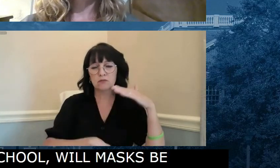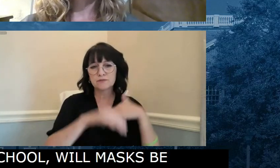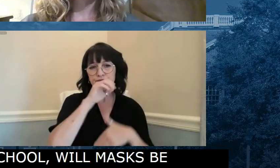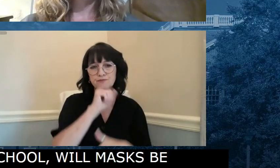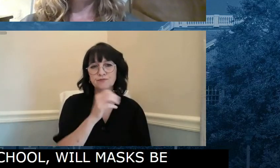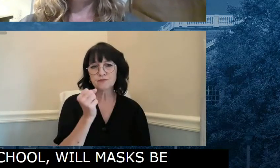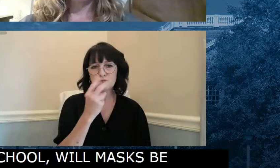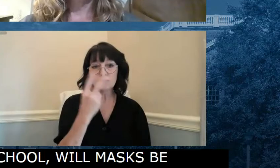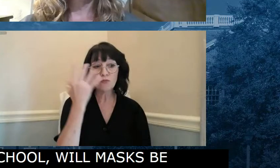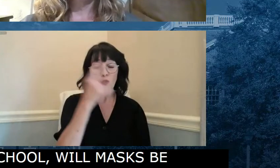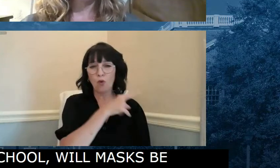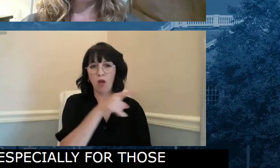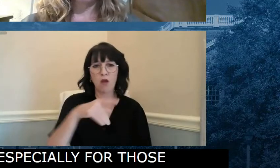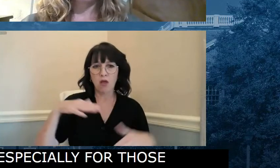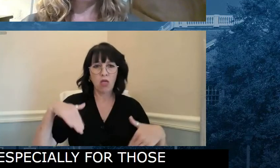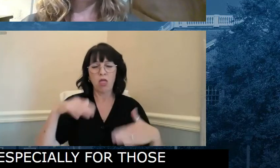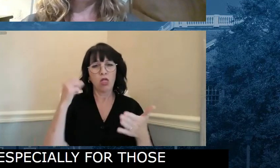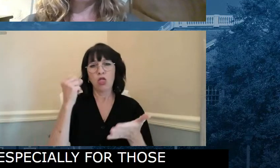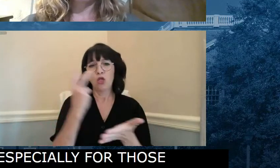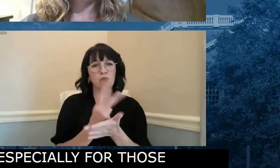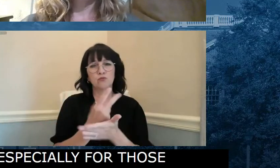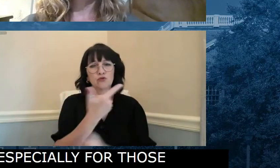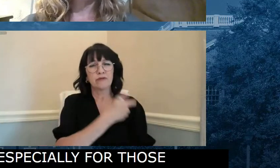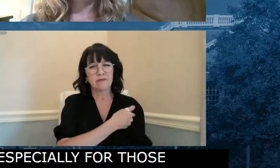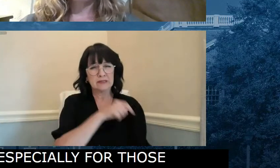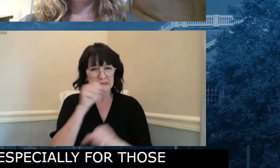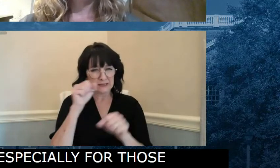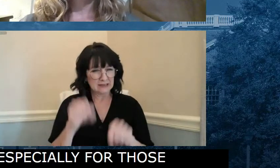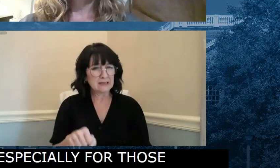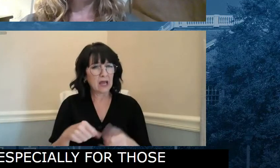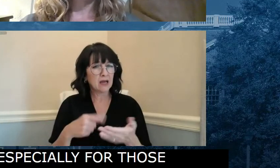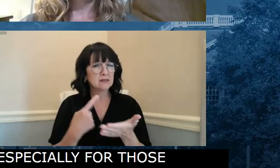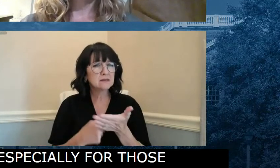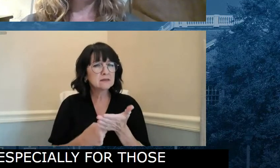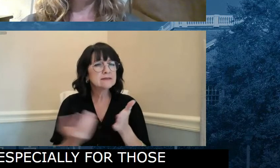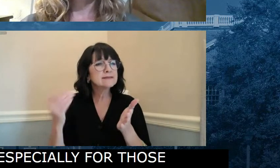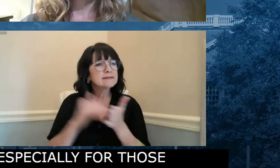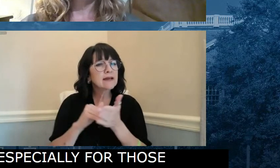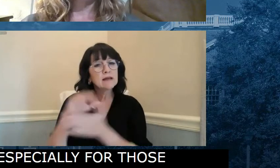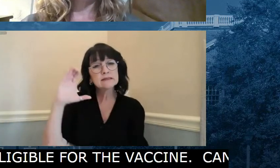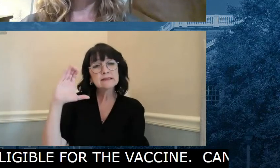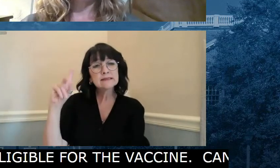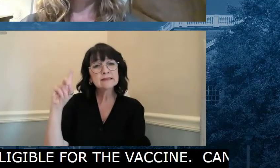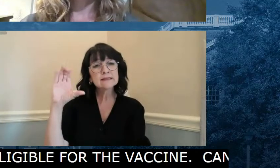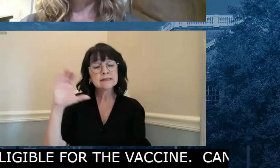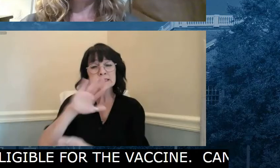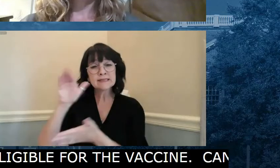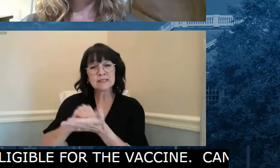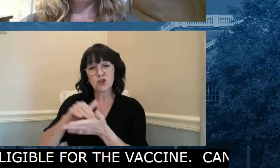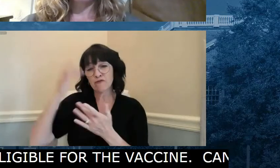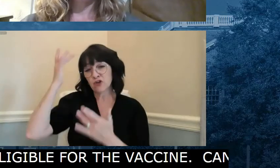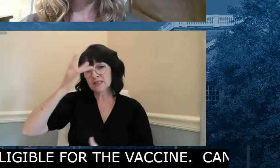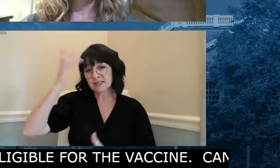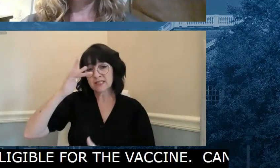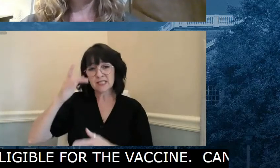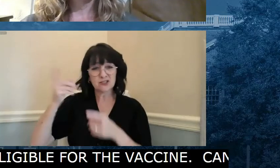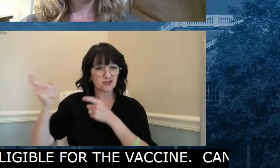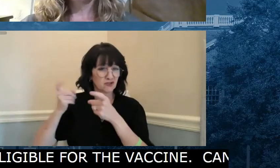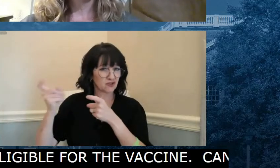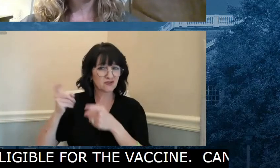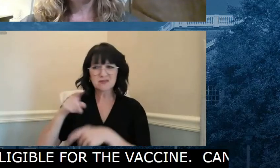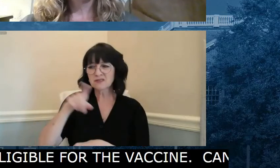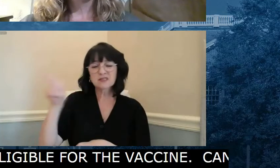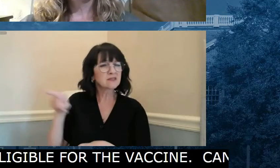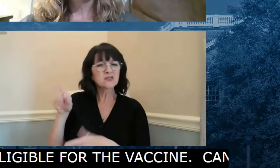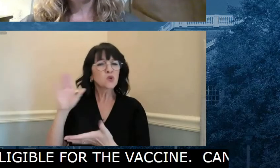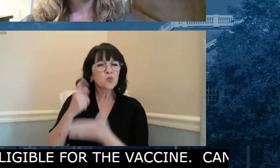for the vaccine. So could we just go through again the CDC recommendations for schools? I think we have the slide on that. But